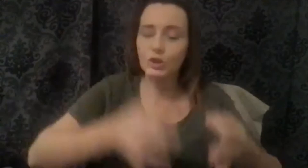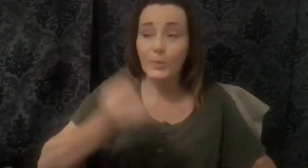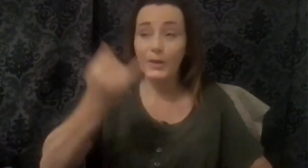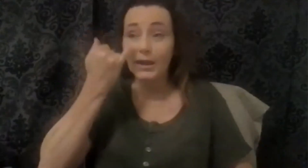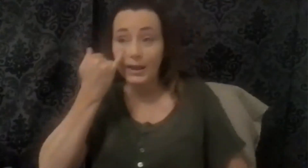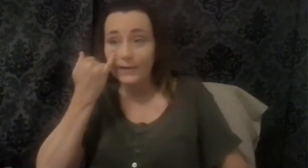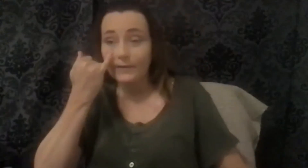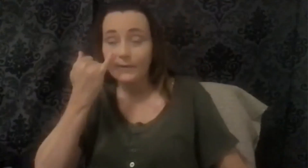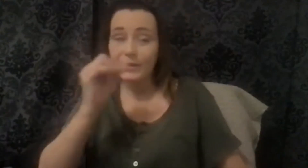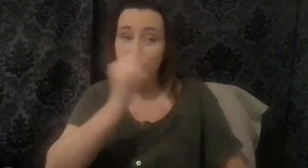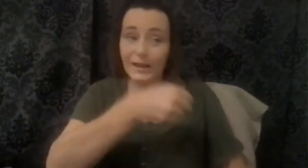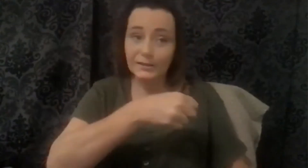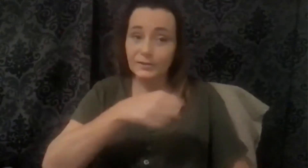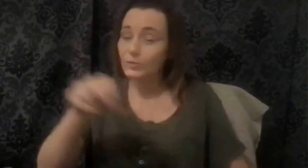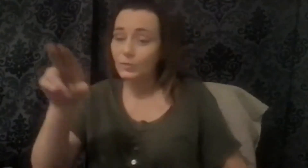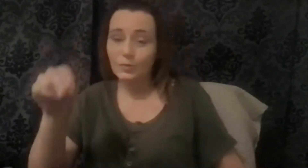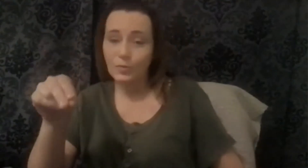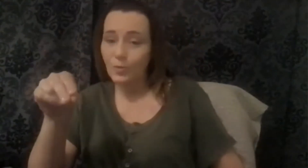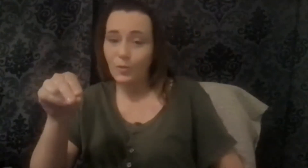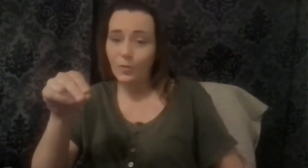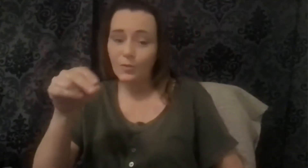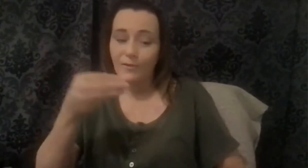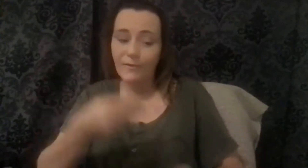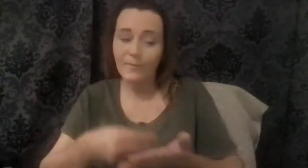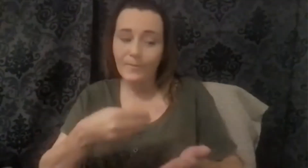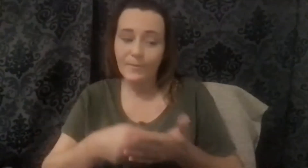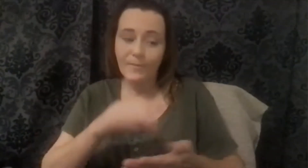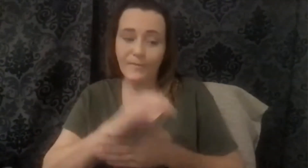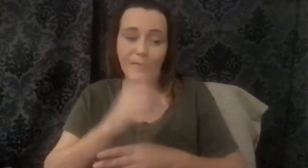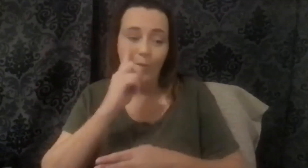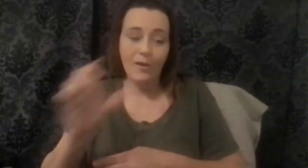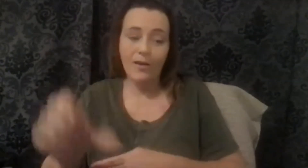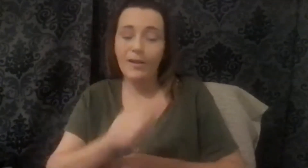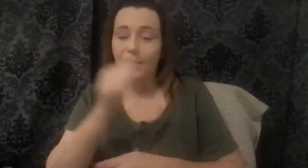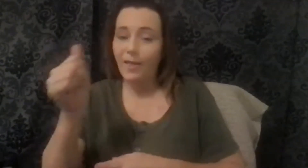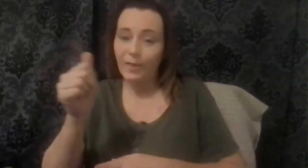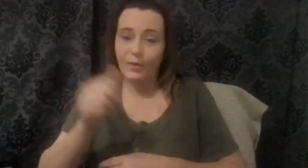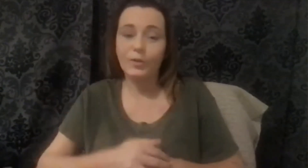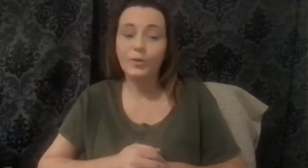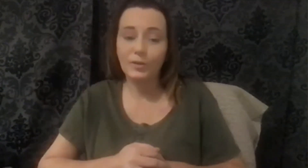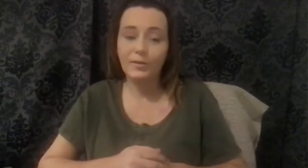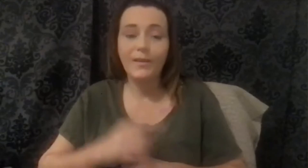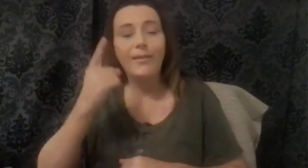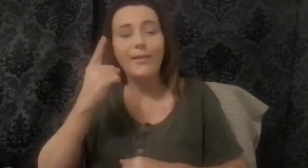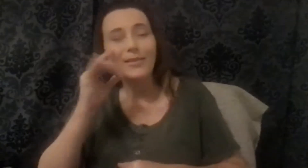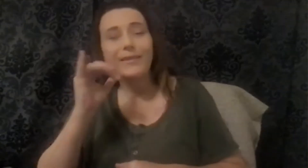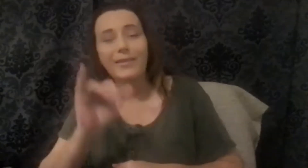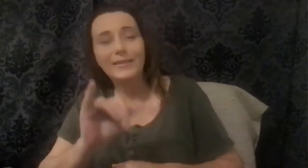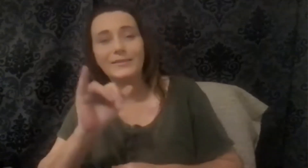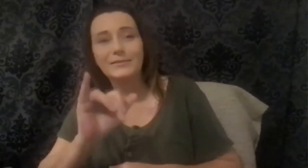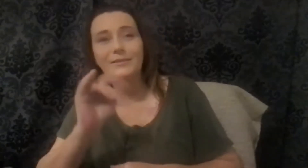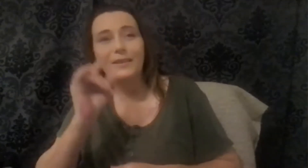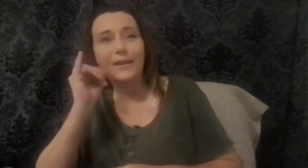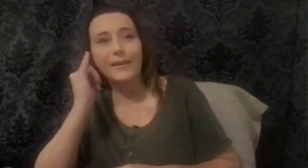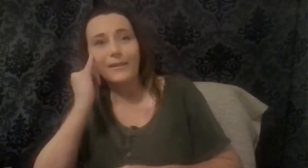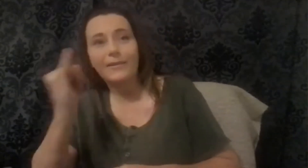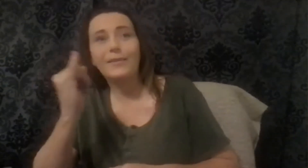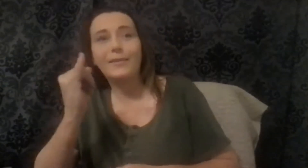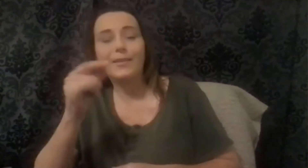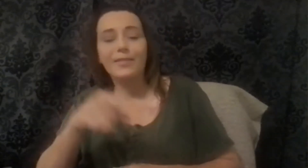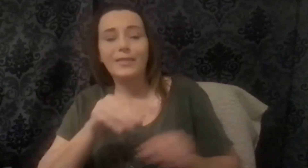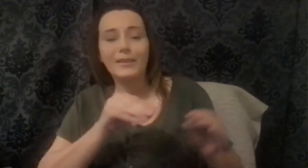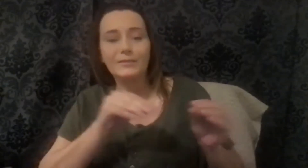those funds for another inventory. And I think that that's kind of the gist of this. So what this motion is about